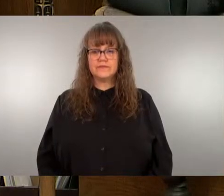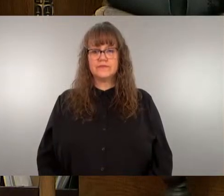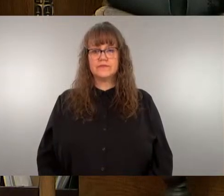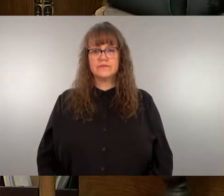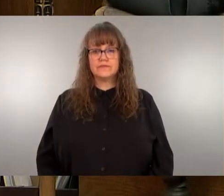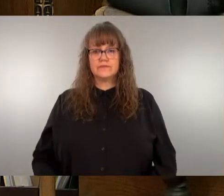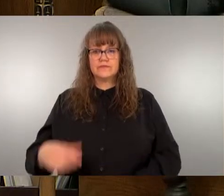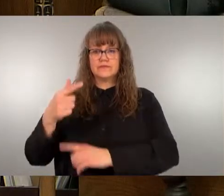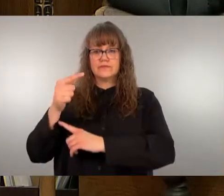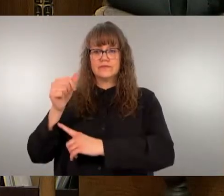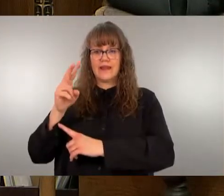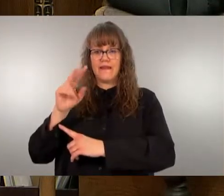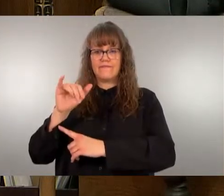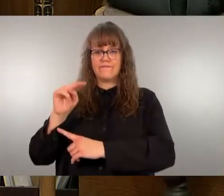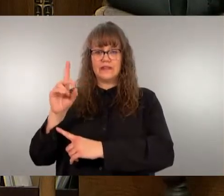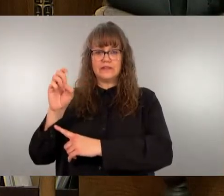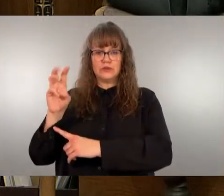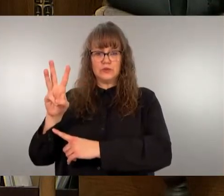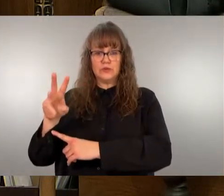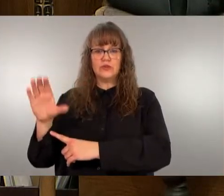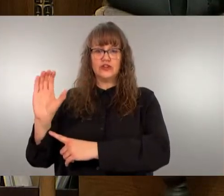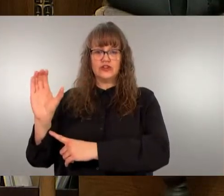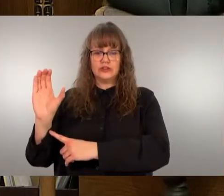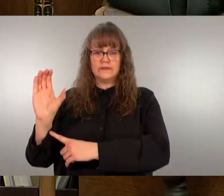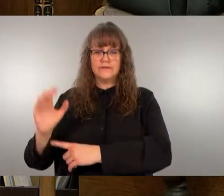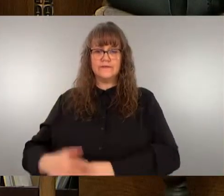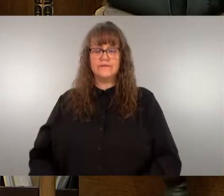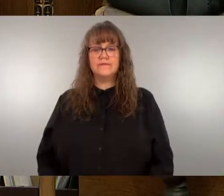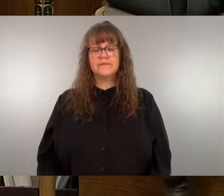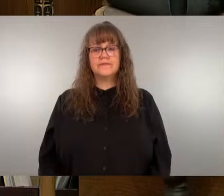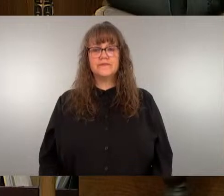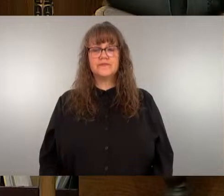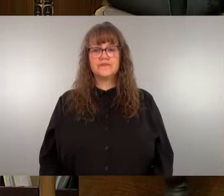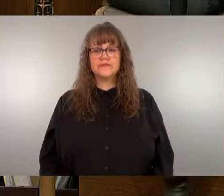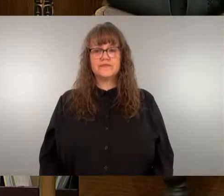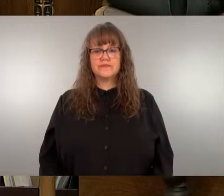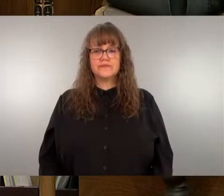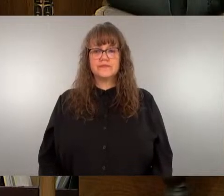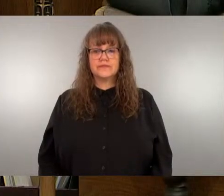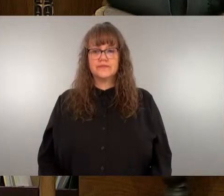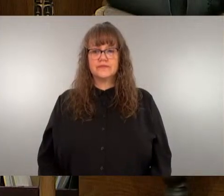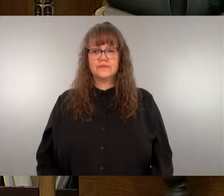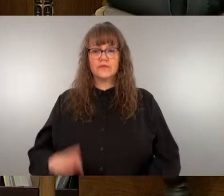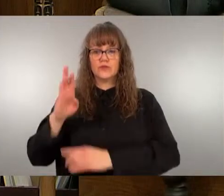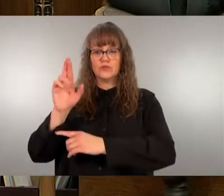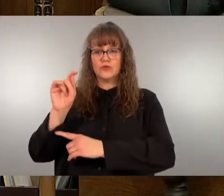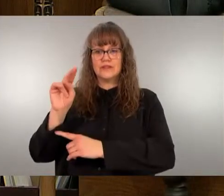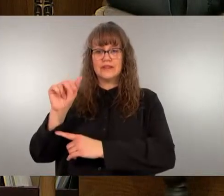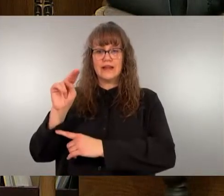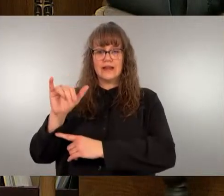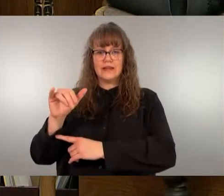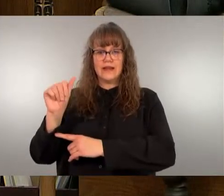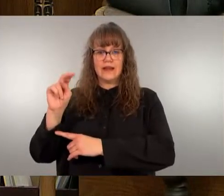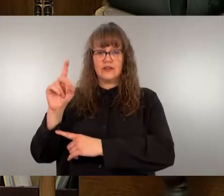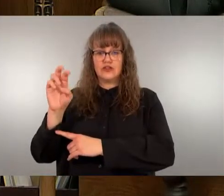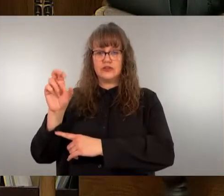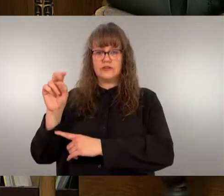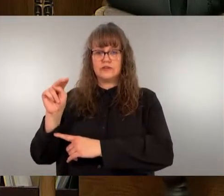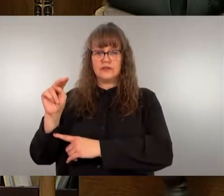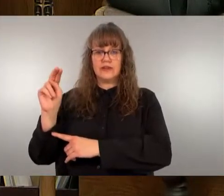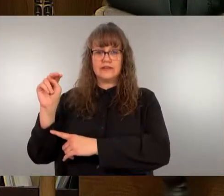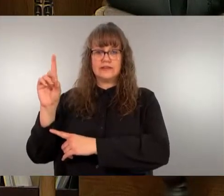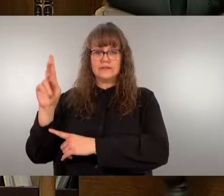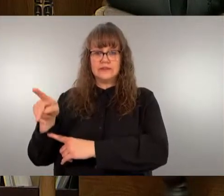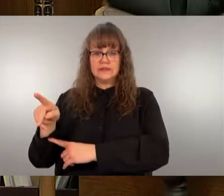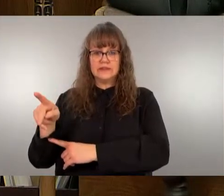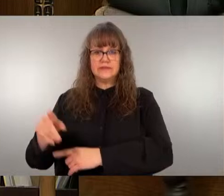BC. Kootenay Central, Brittany Anderson, BC NDP. Kootenay Monashee, Steve